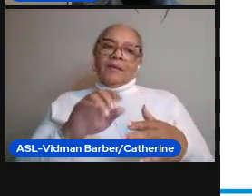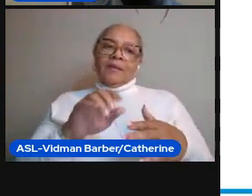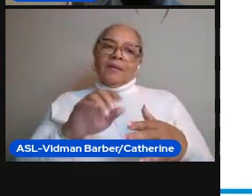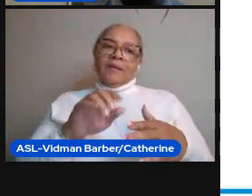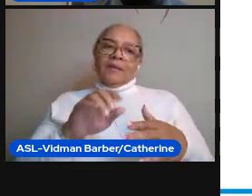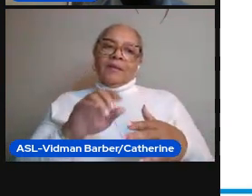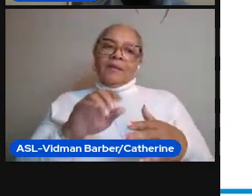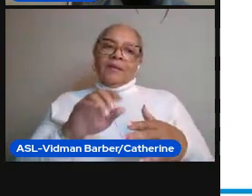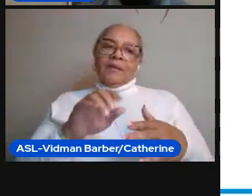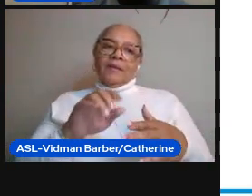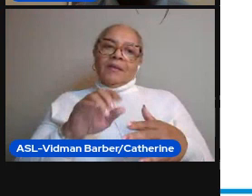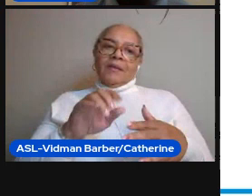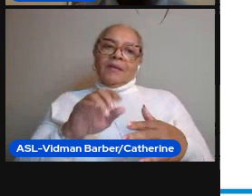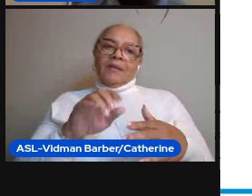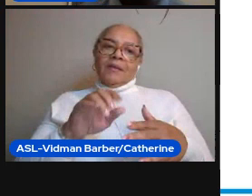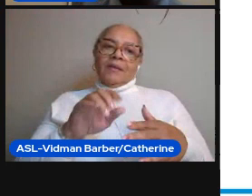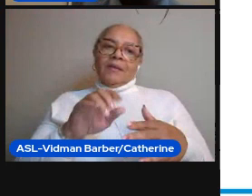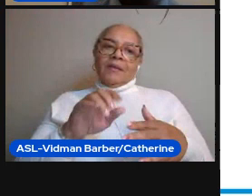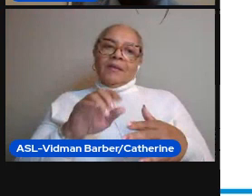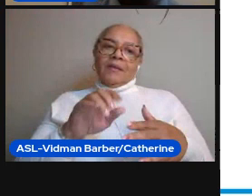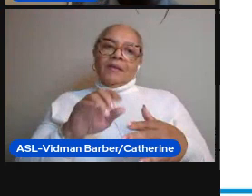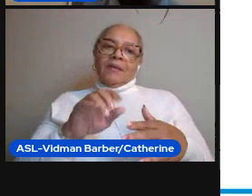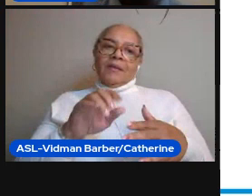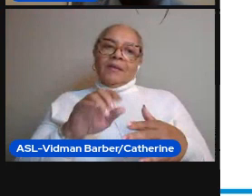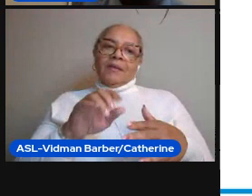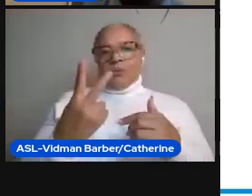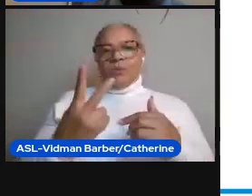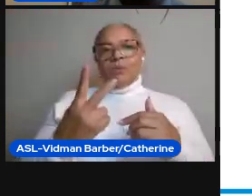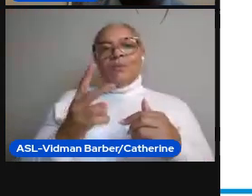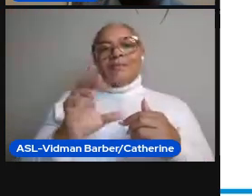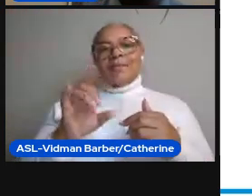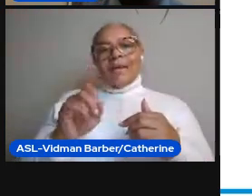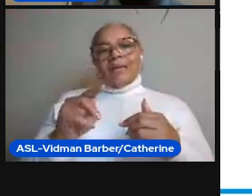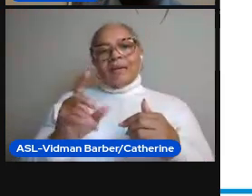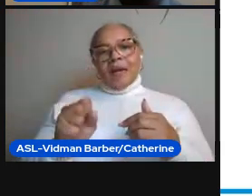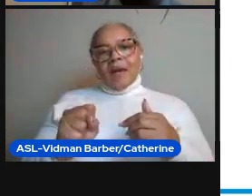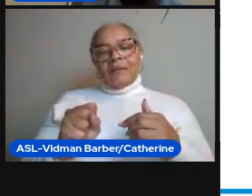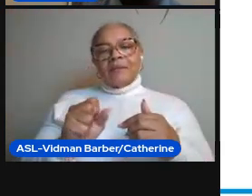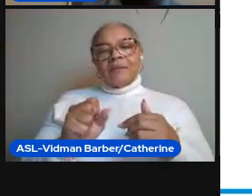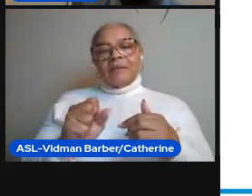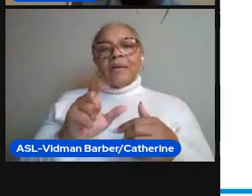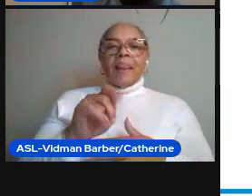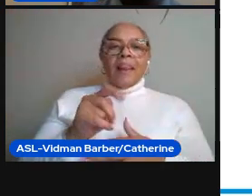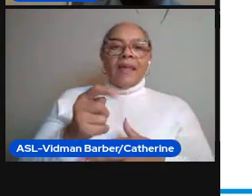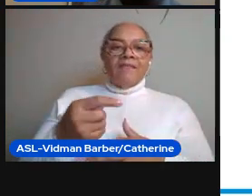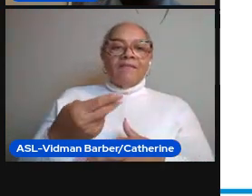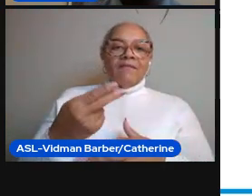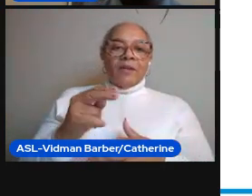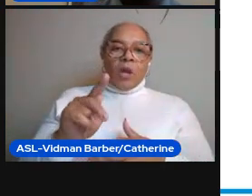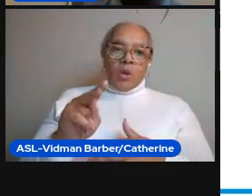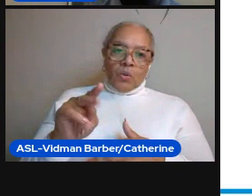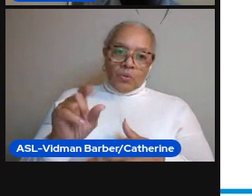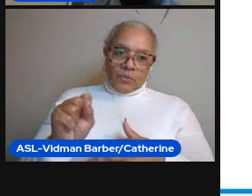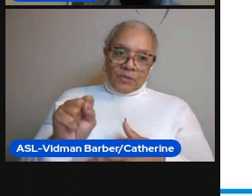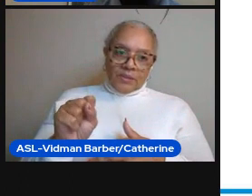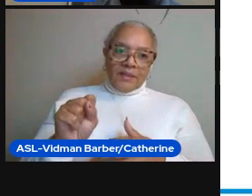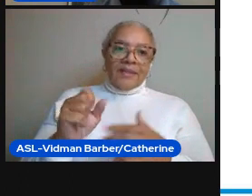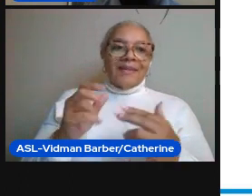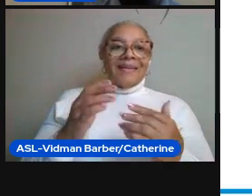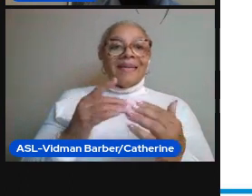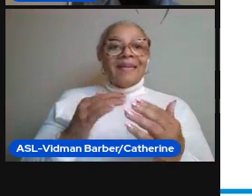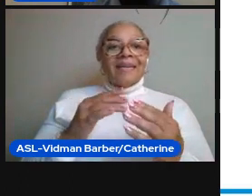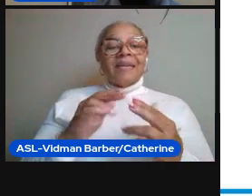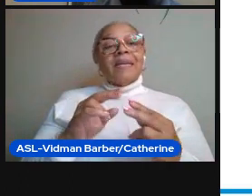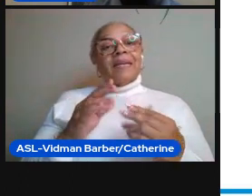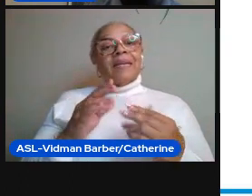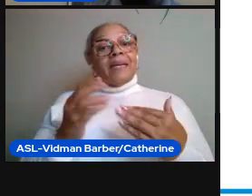measure Th2 cytokines in supernatant in the lymph nodes. So you can see that even the Th2 cytokines are increased